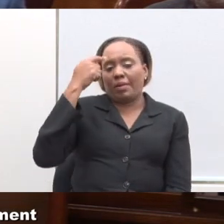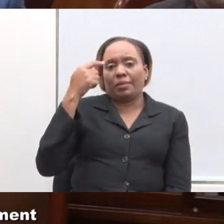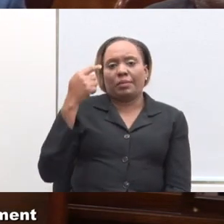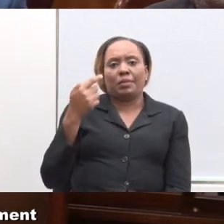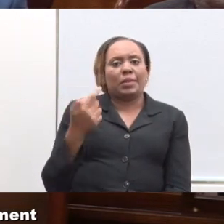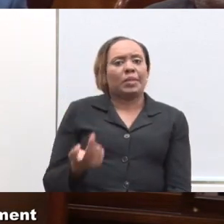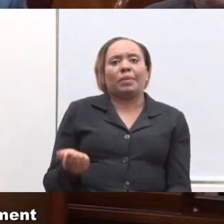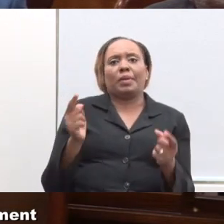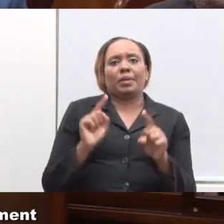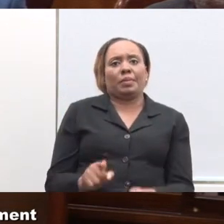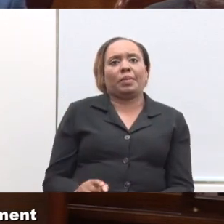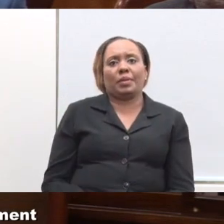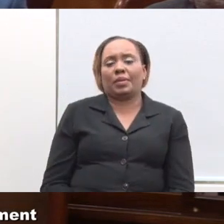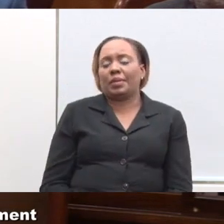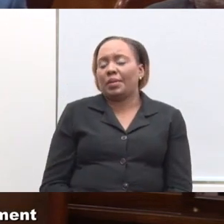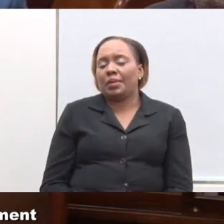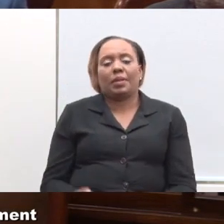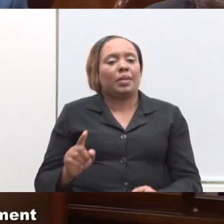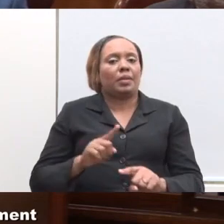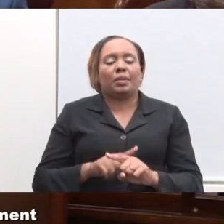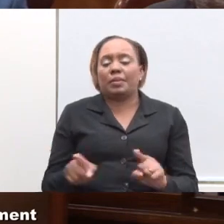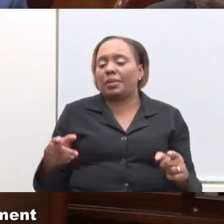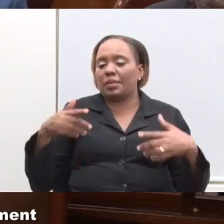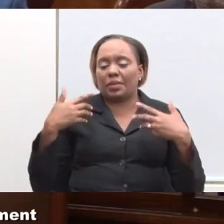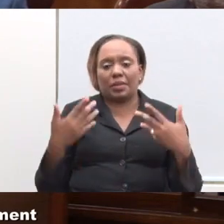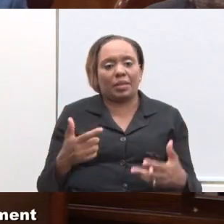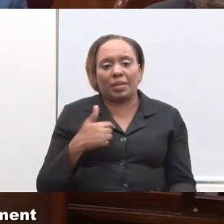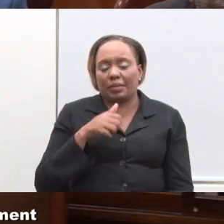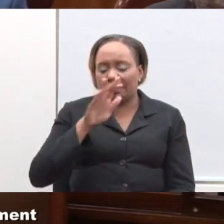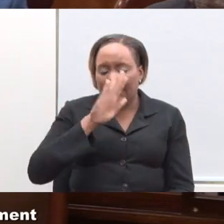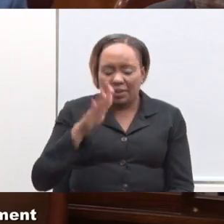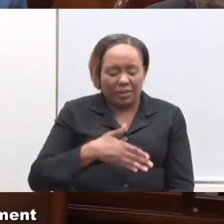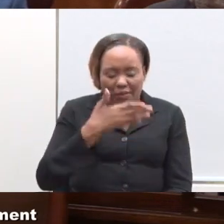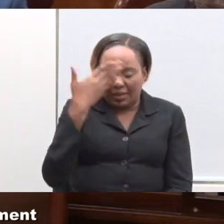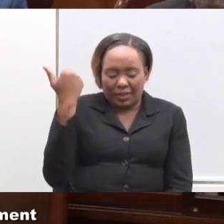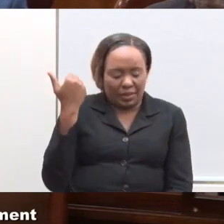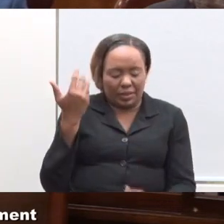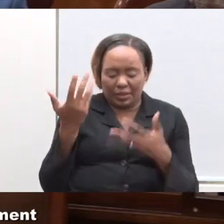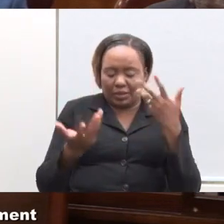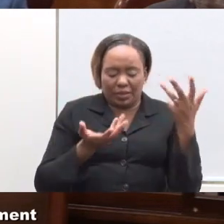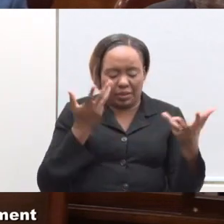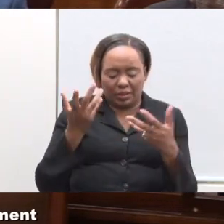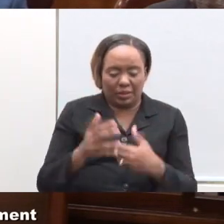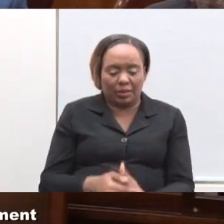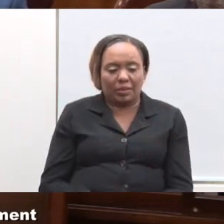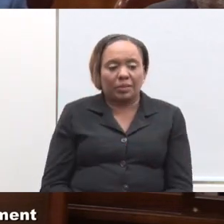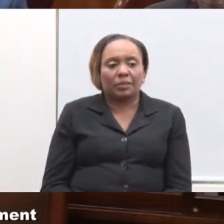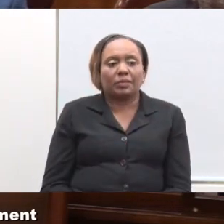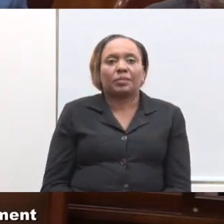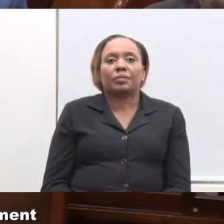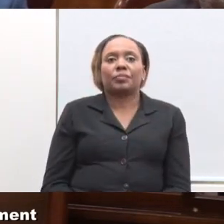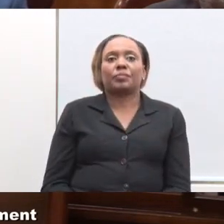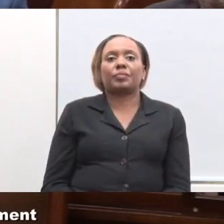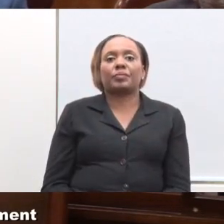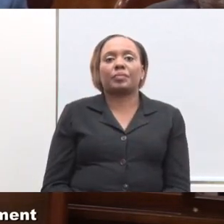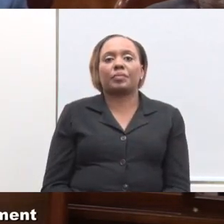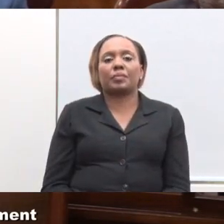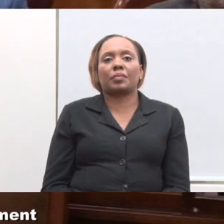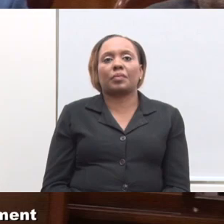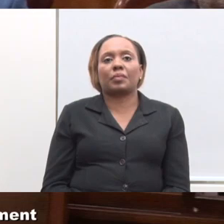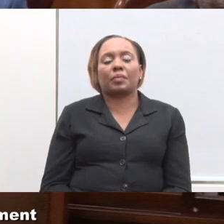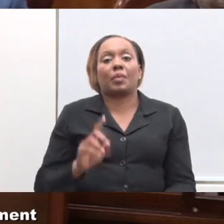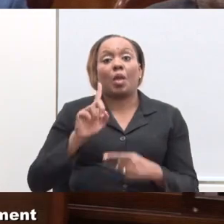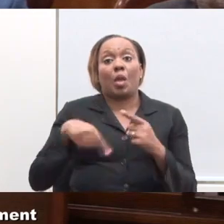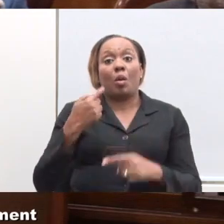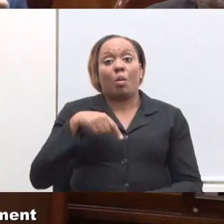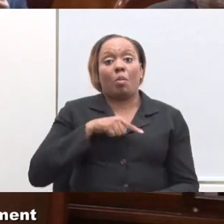a stark and riveting statement that I will never forget. Similarly, when we met with the International Monetary